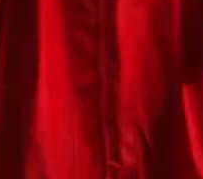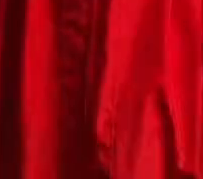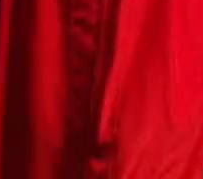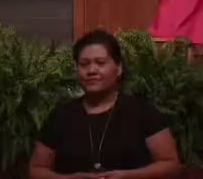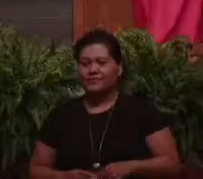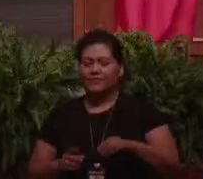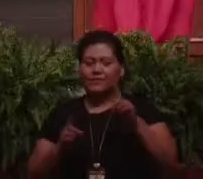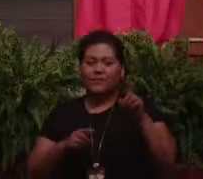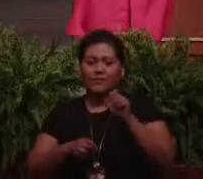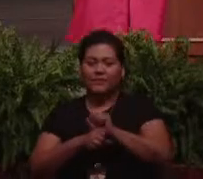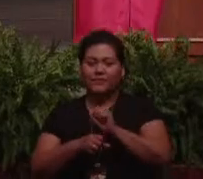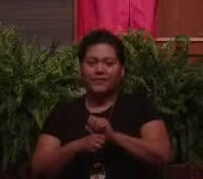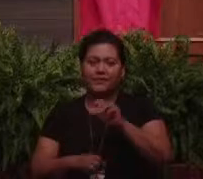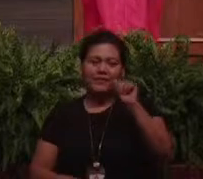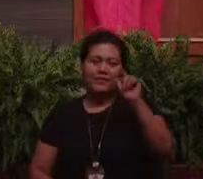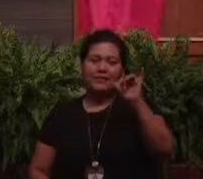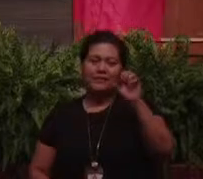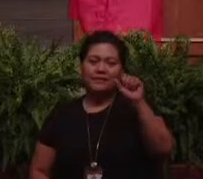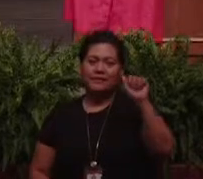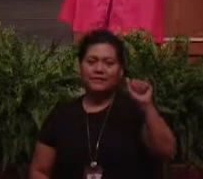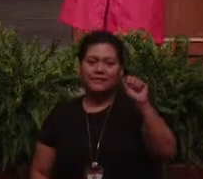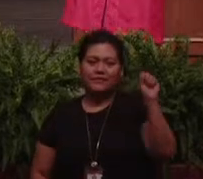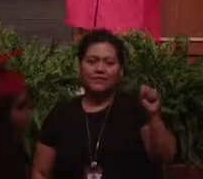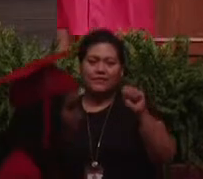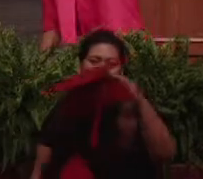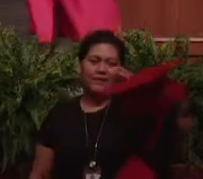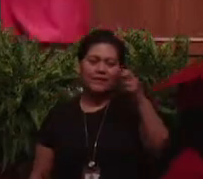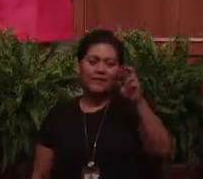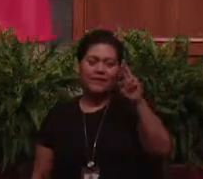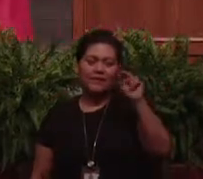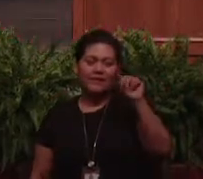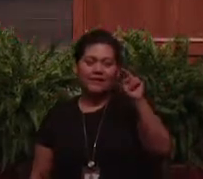Attending the workforce, Alyssa Zulema Hernandez.